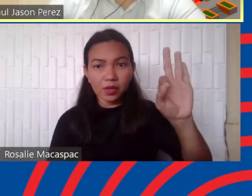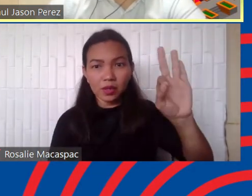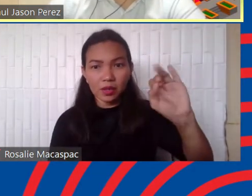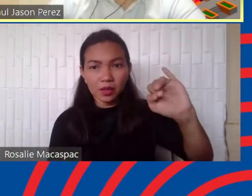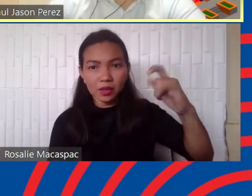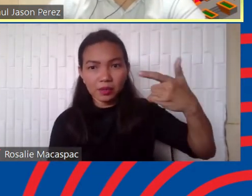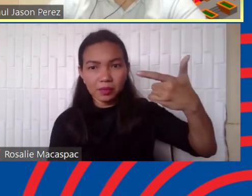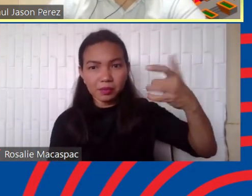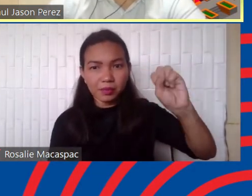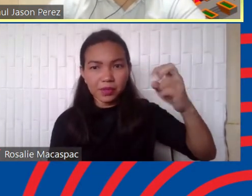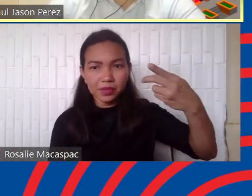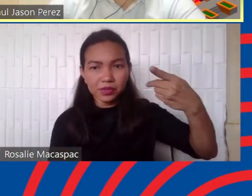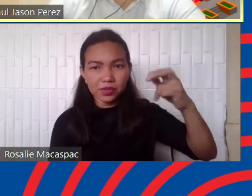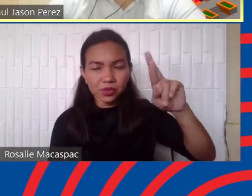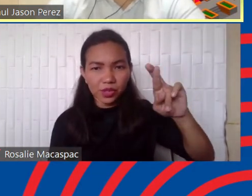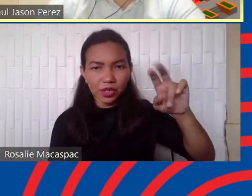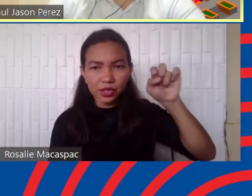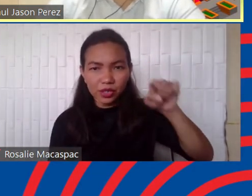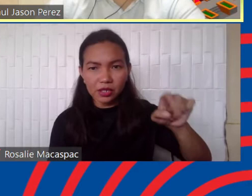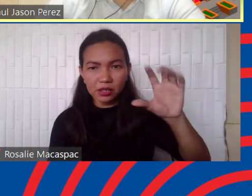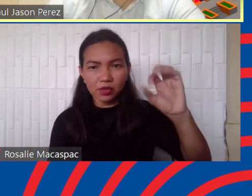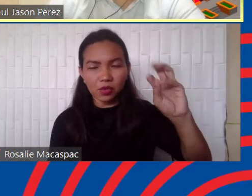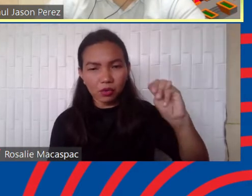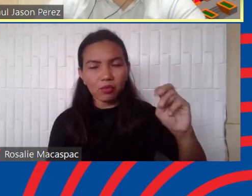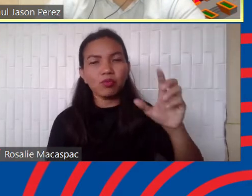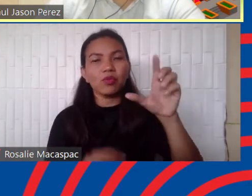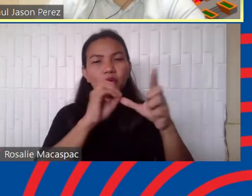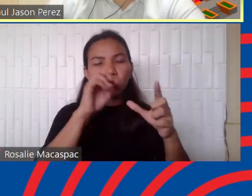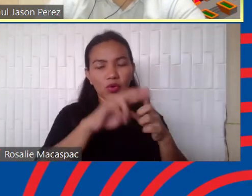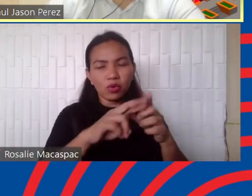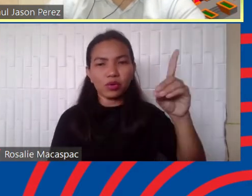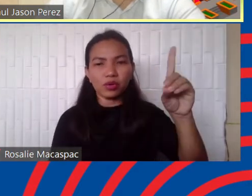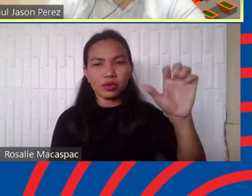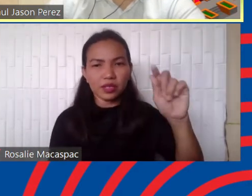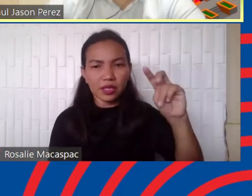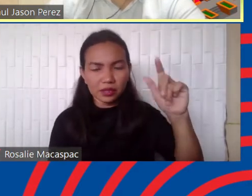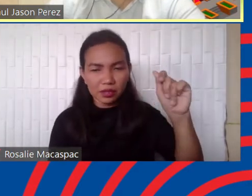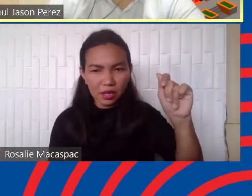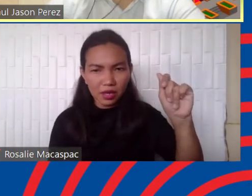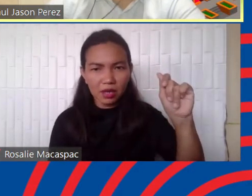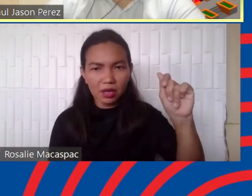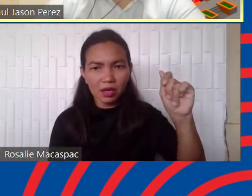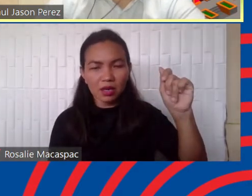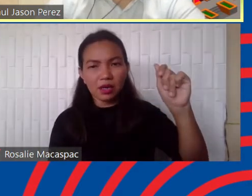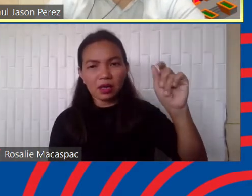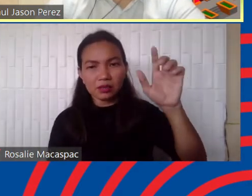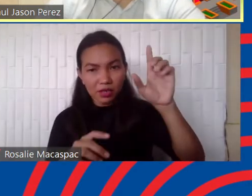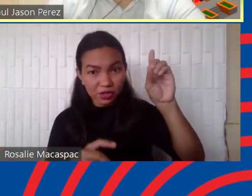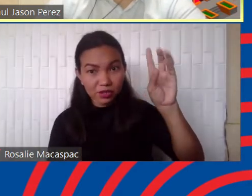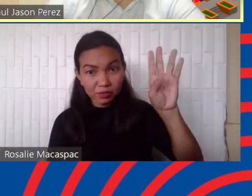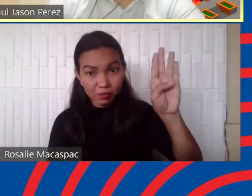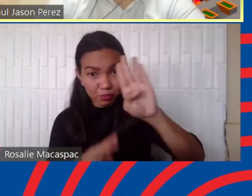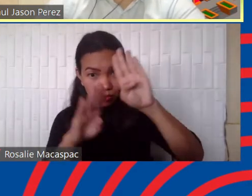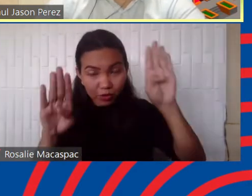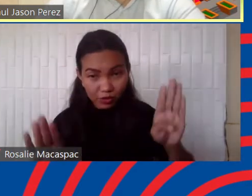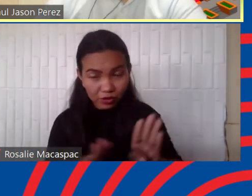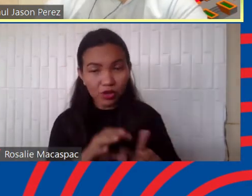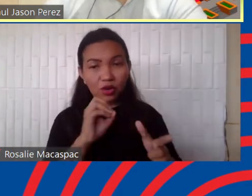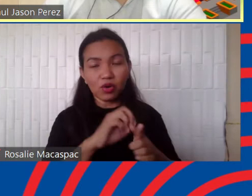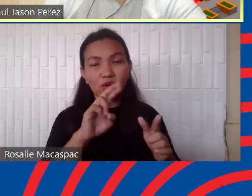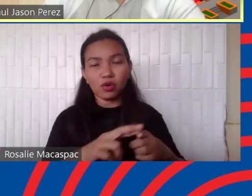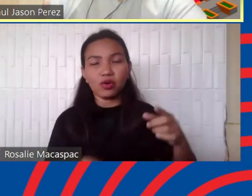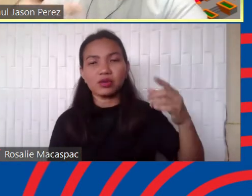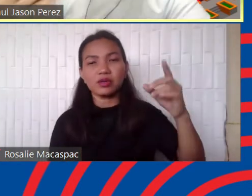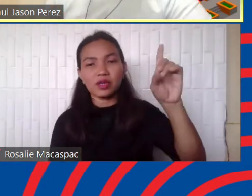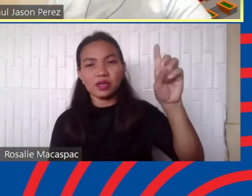to zenodo.org or datadryad.org or to the Harvard Dataverse, and then